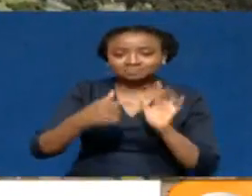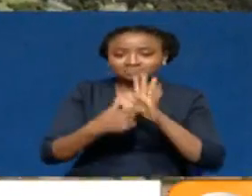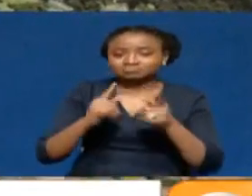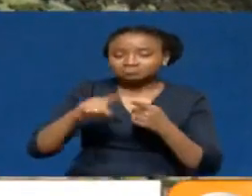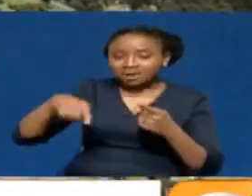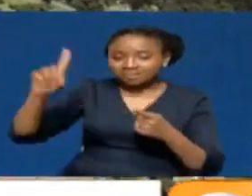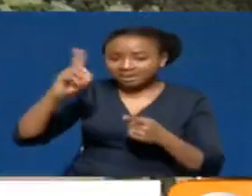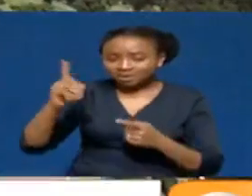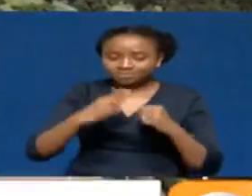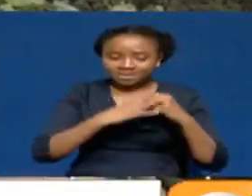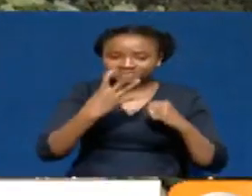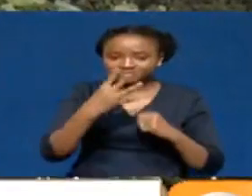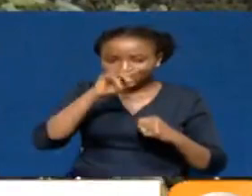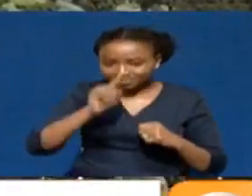recording